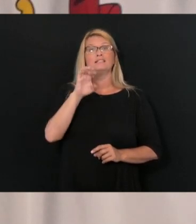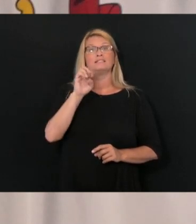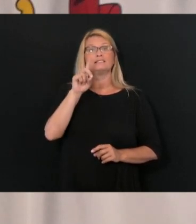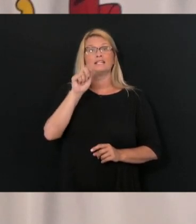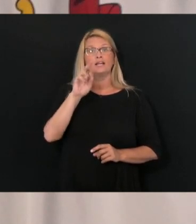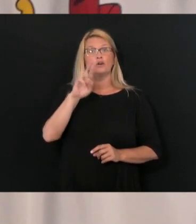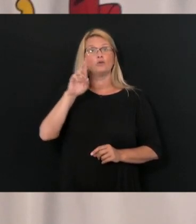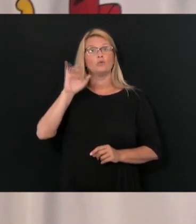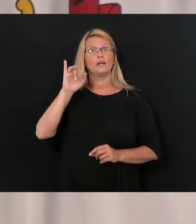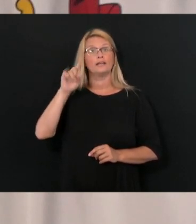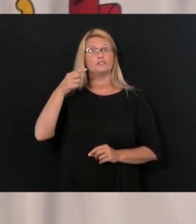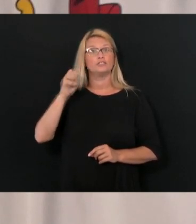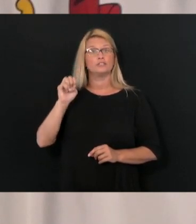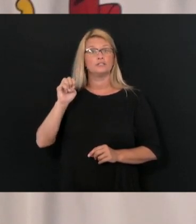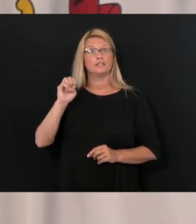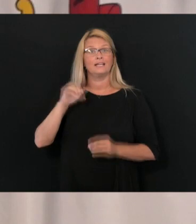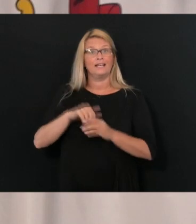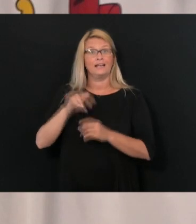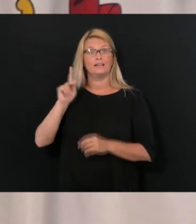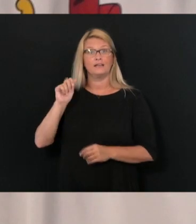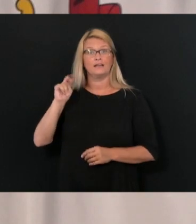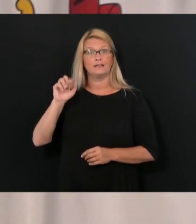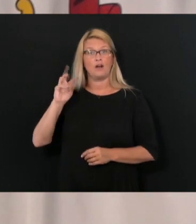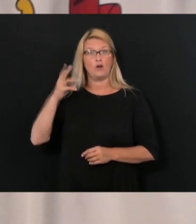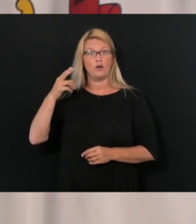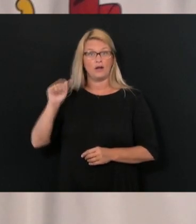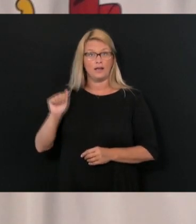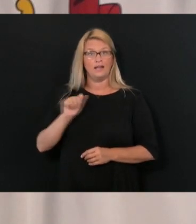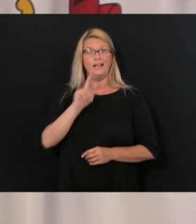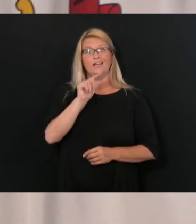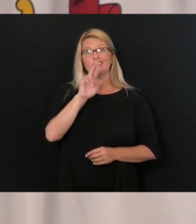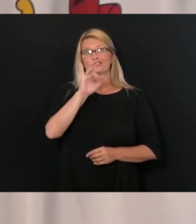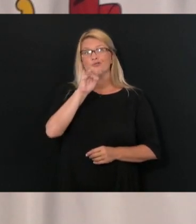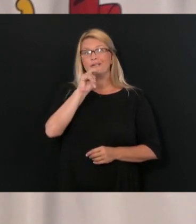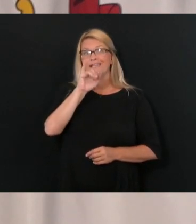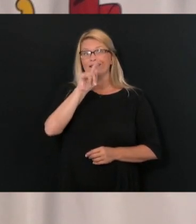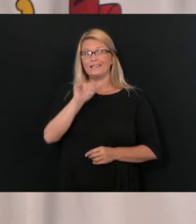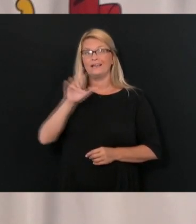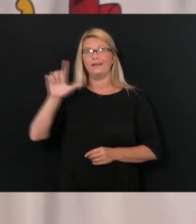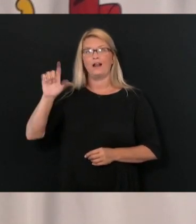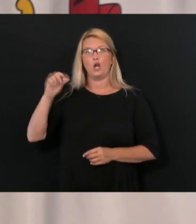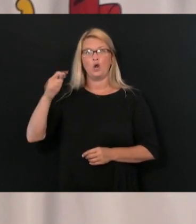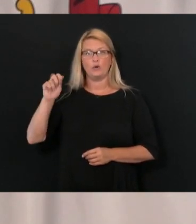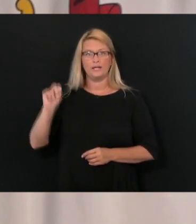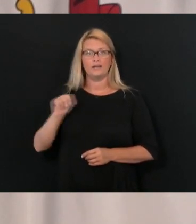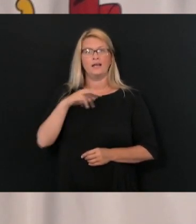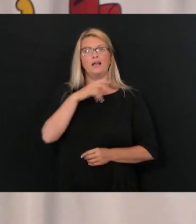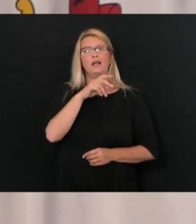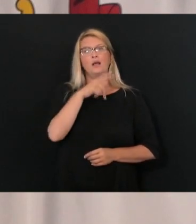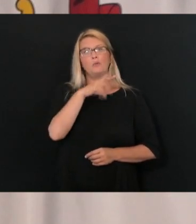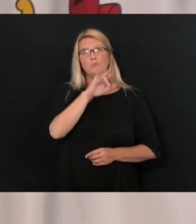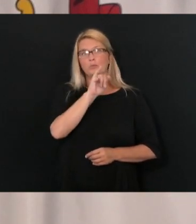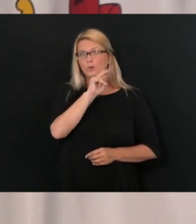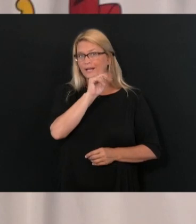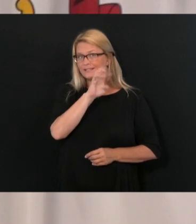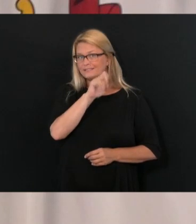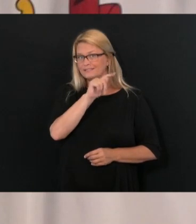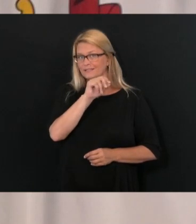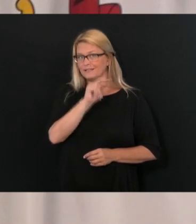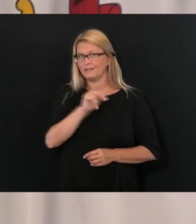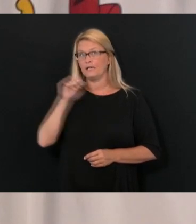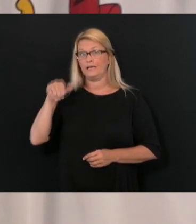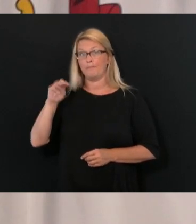Center in Kanawha County, Trinity Healthcare in Logan County, Princeton Healthcare Center in Mercer